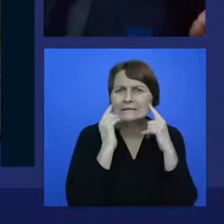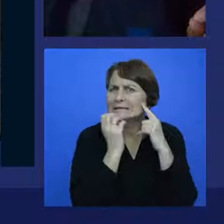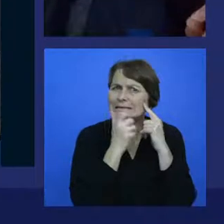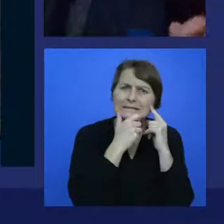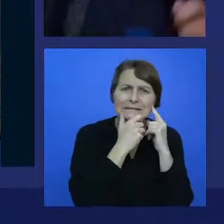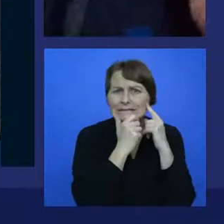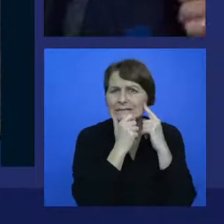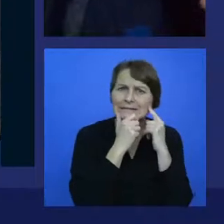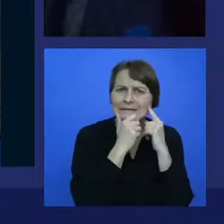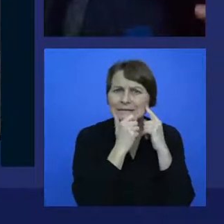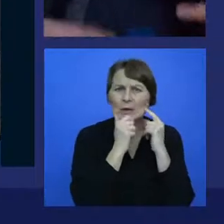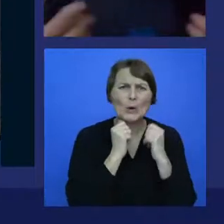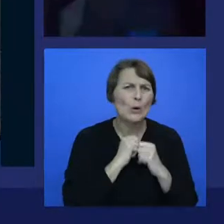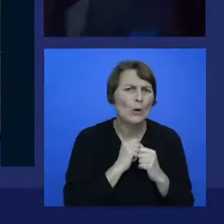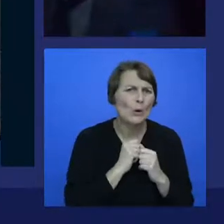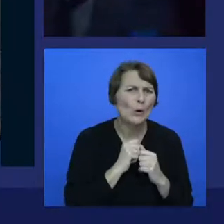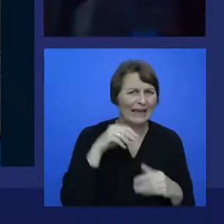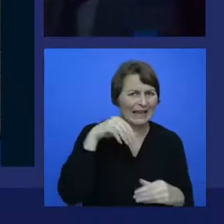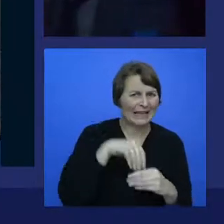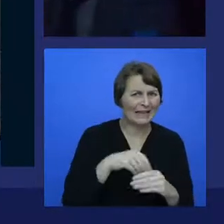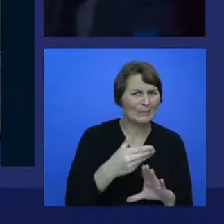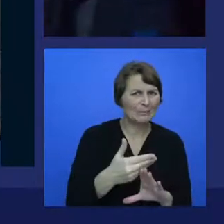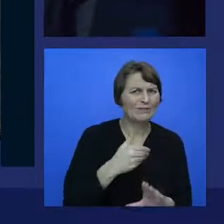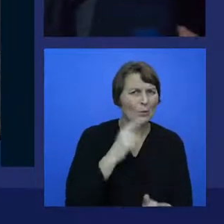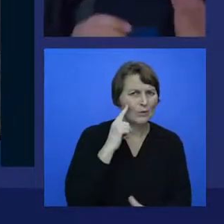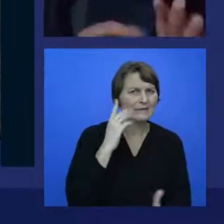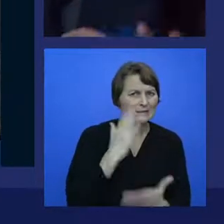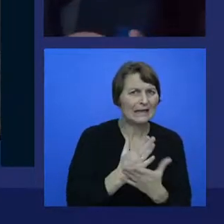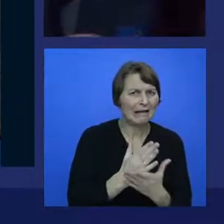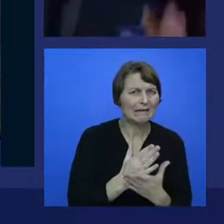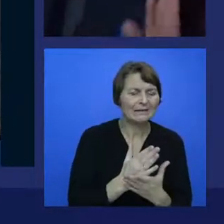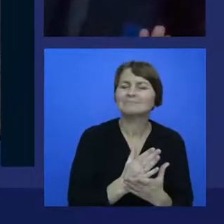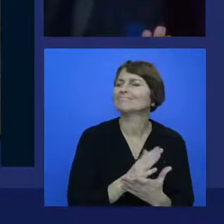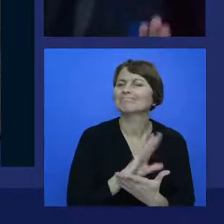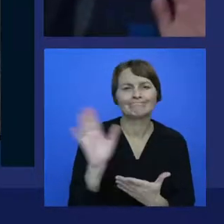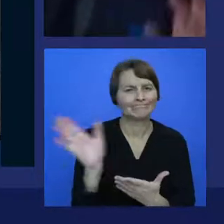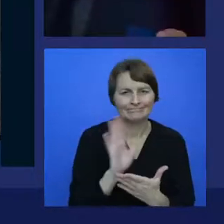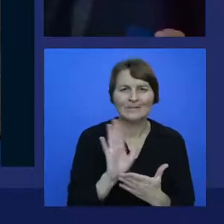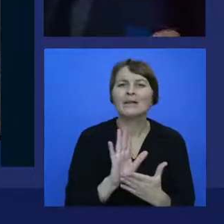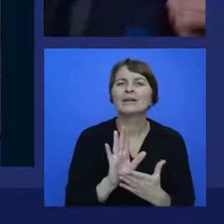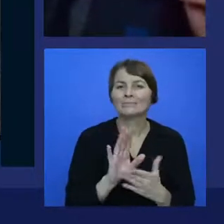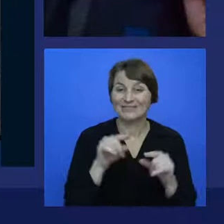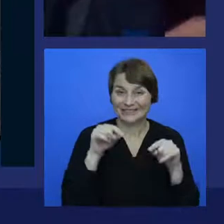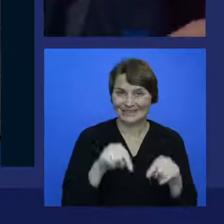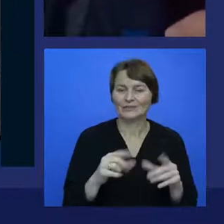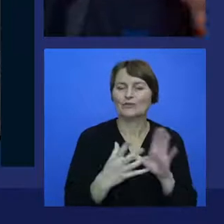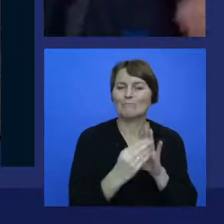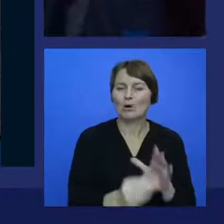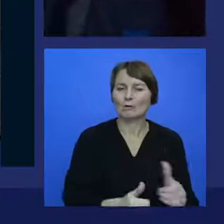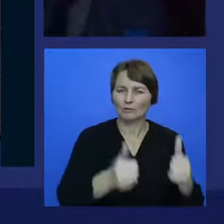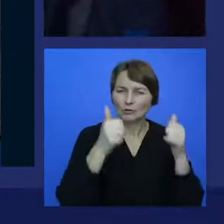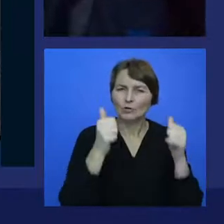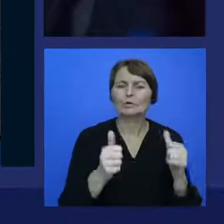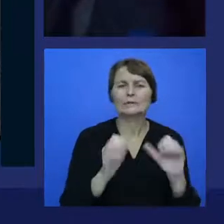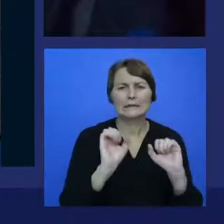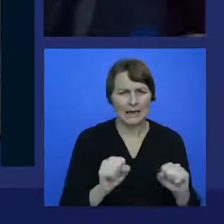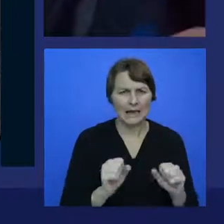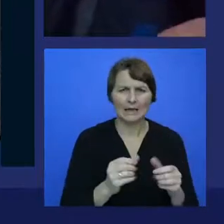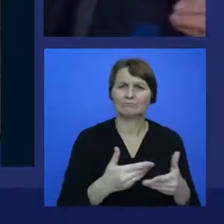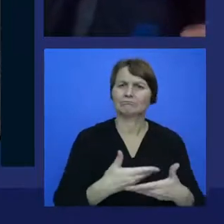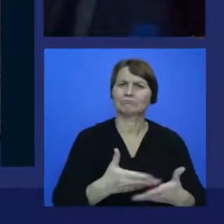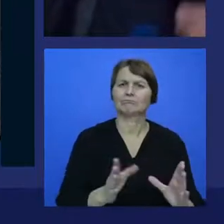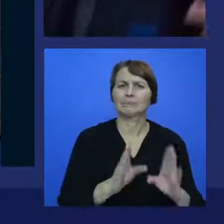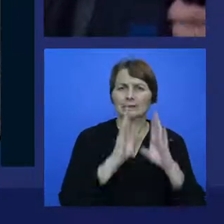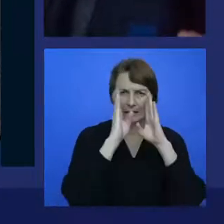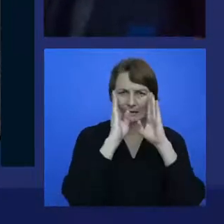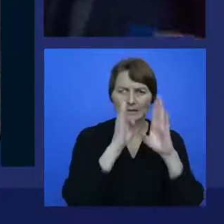asking those questions, we will uncover bias within our models. Now, I do think we have to take care and we have to do this intentionally, but